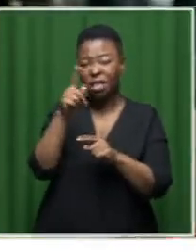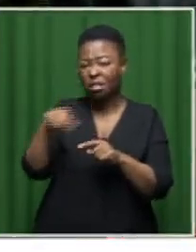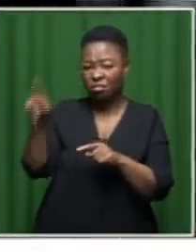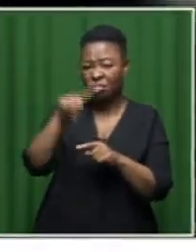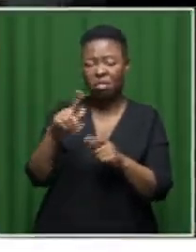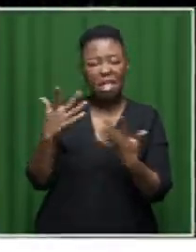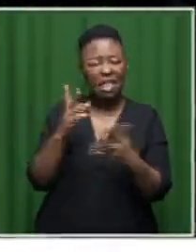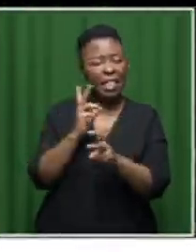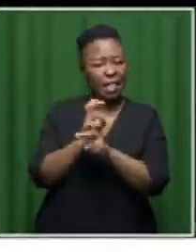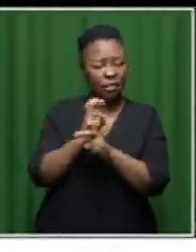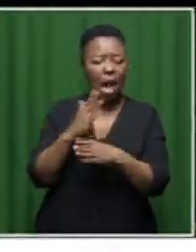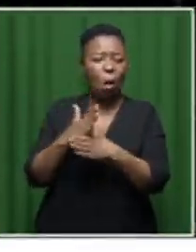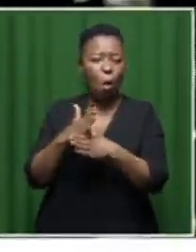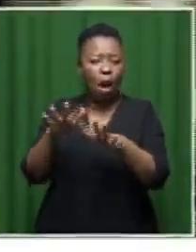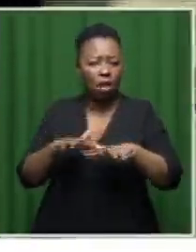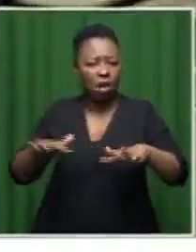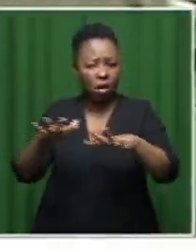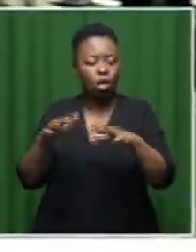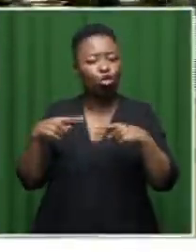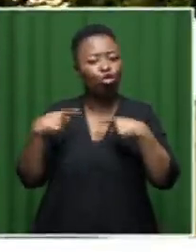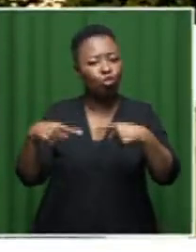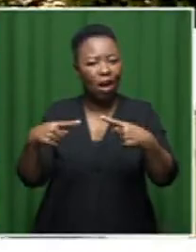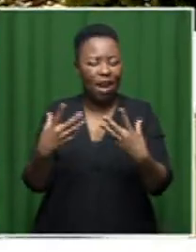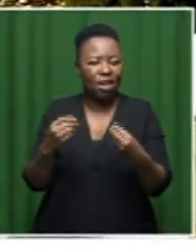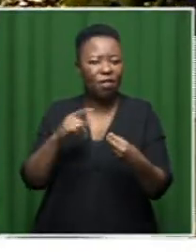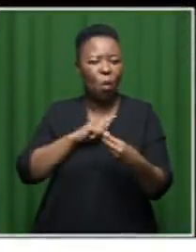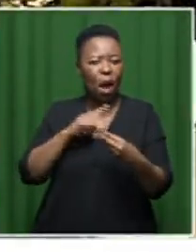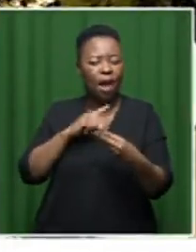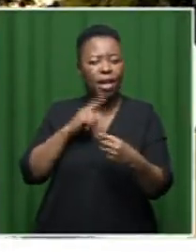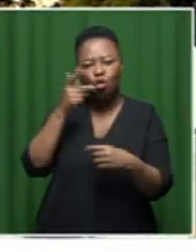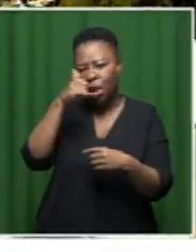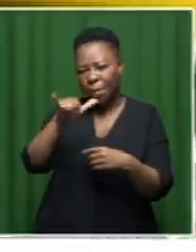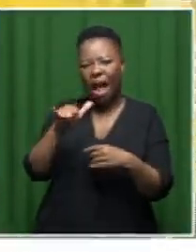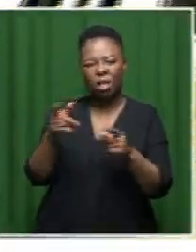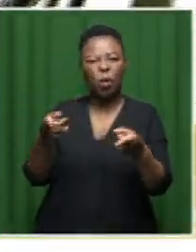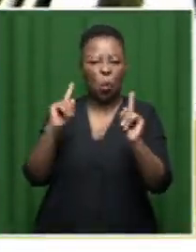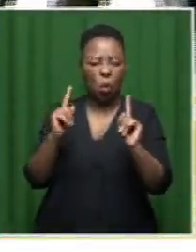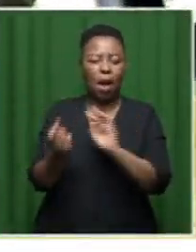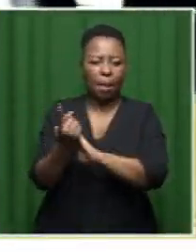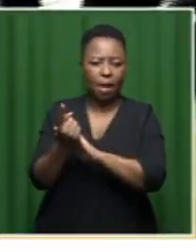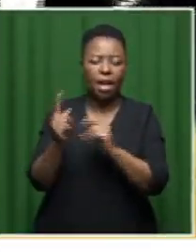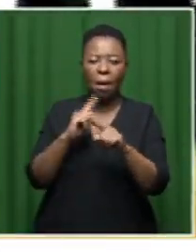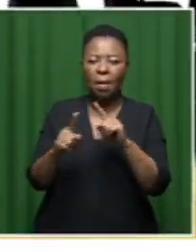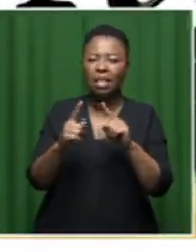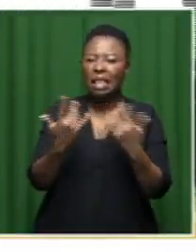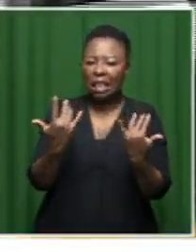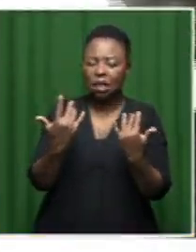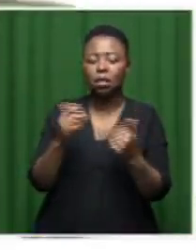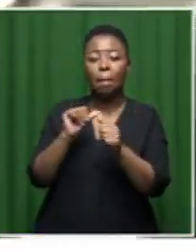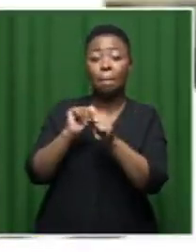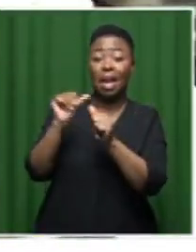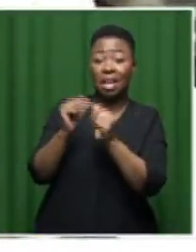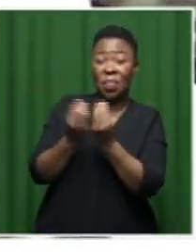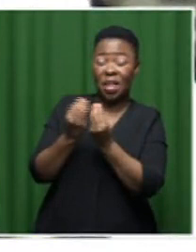under difficult conditions and are struggling to keep up with criminals. SAPU says there's very little political will to make things